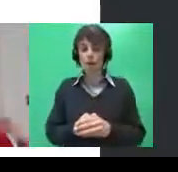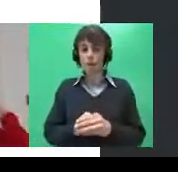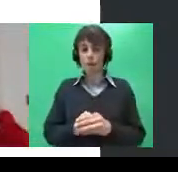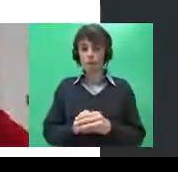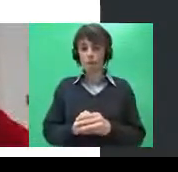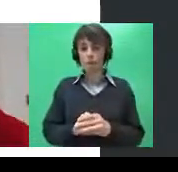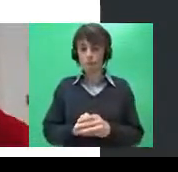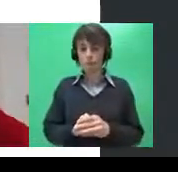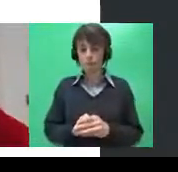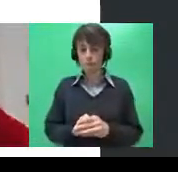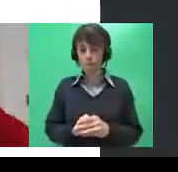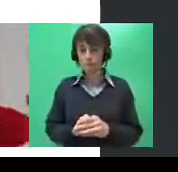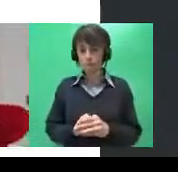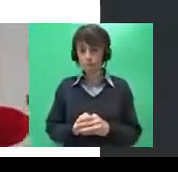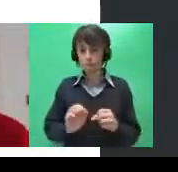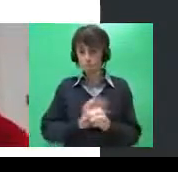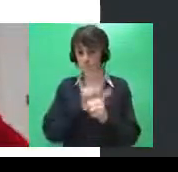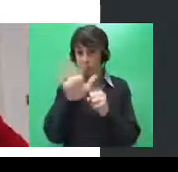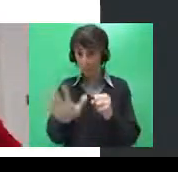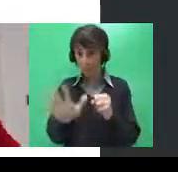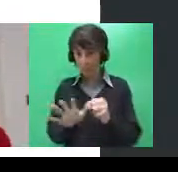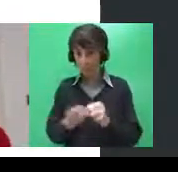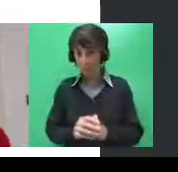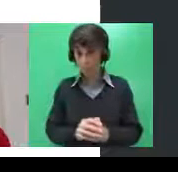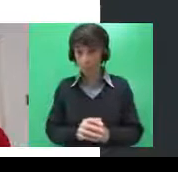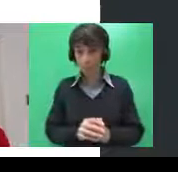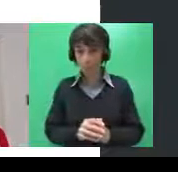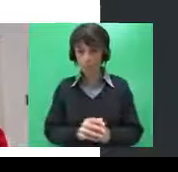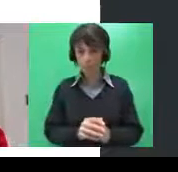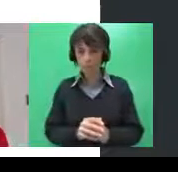So in terms of COVID, and I appreciate this might have been